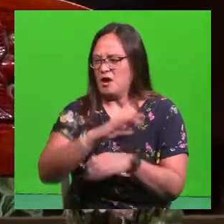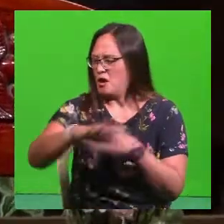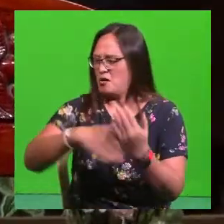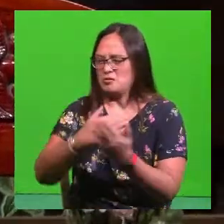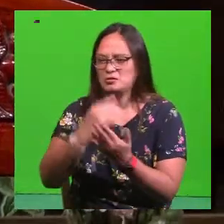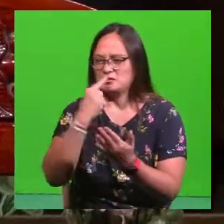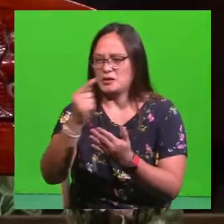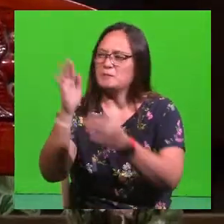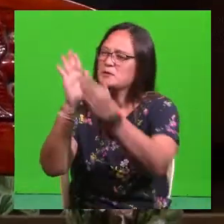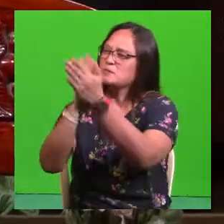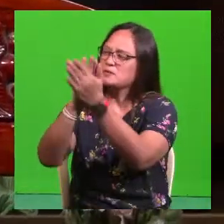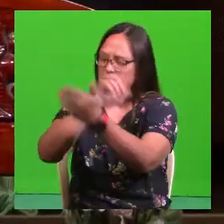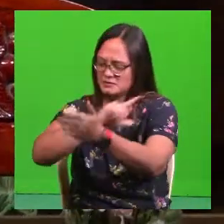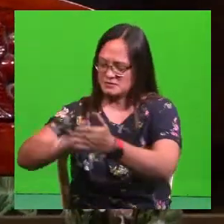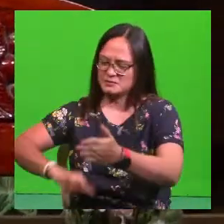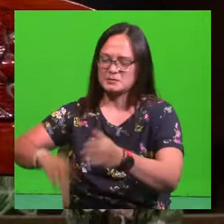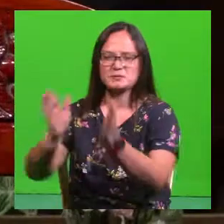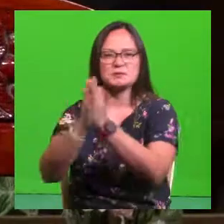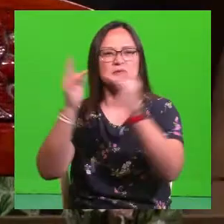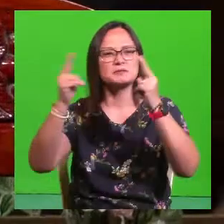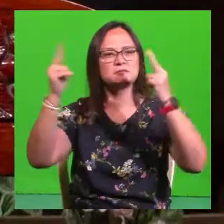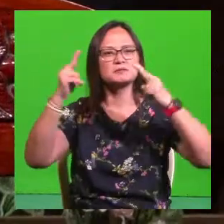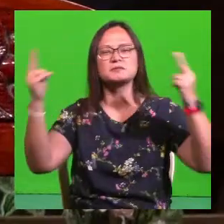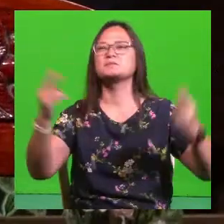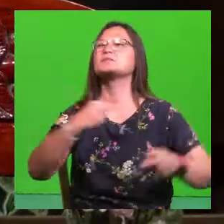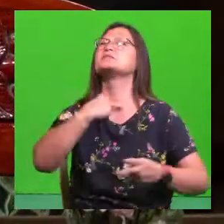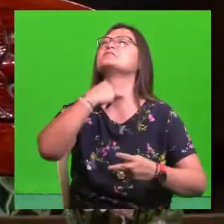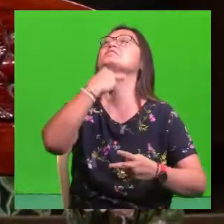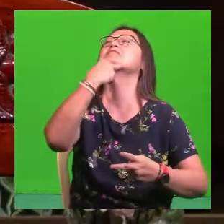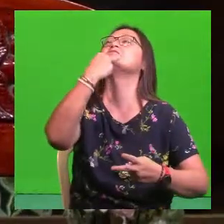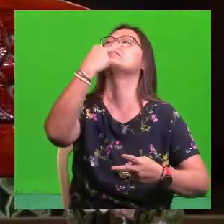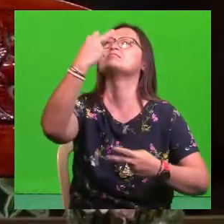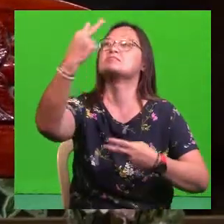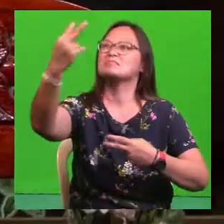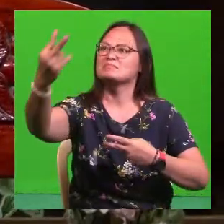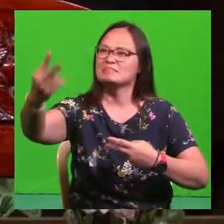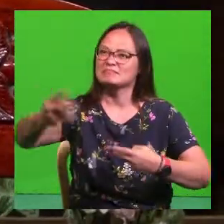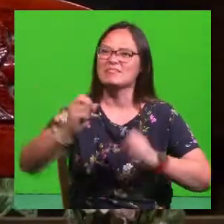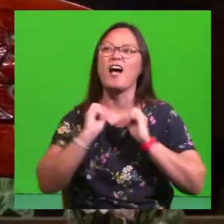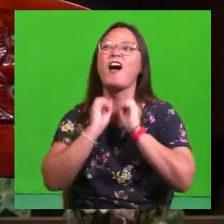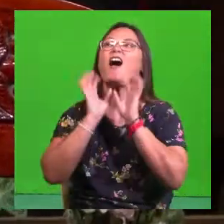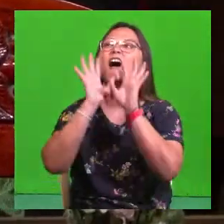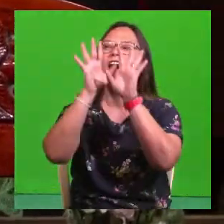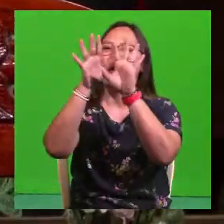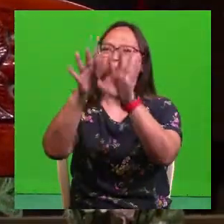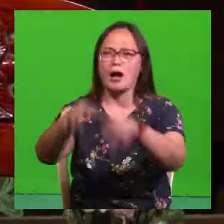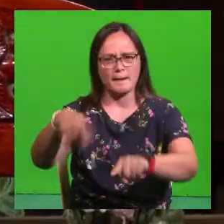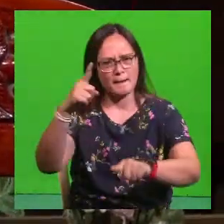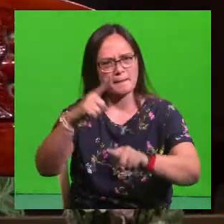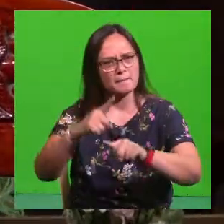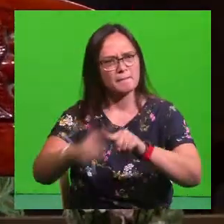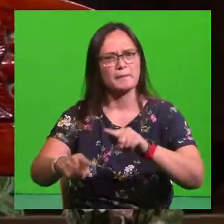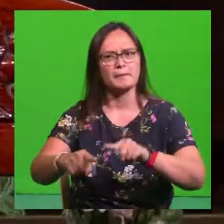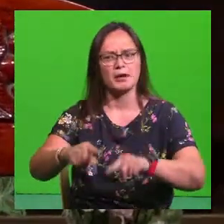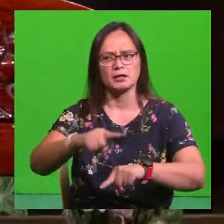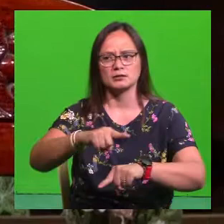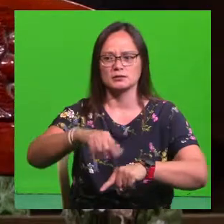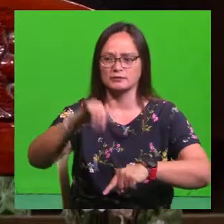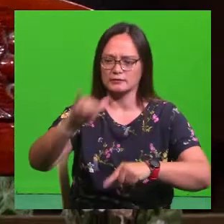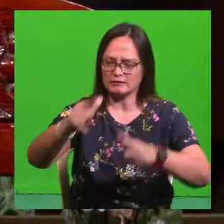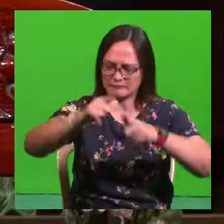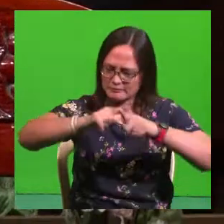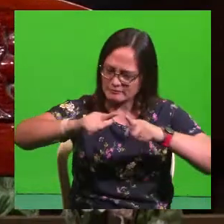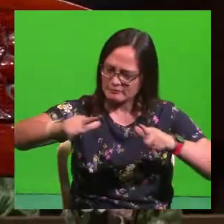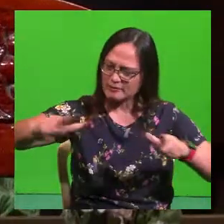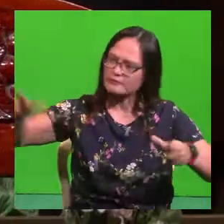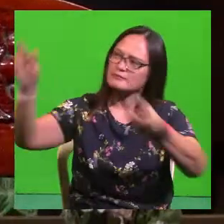voices high. Subalit, alam niyo po mga kapatid, ang pinakamatayog sa lahat ng papuri sa Panginoon ay papuri